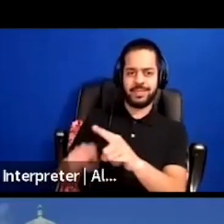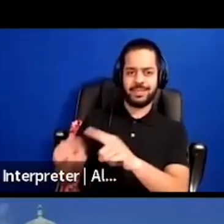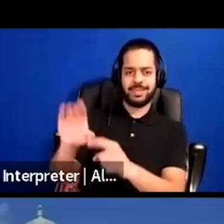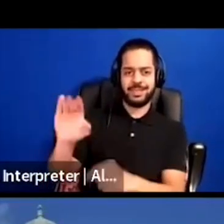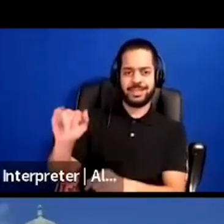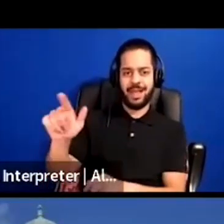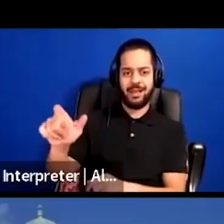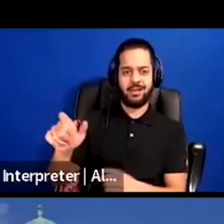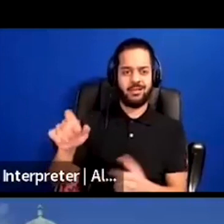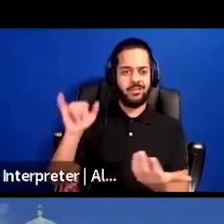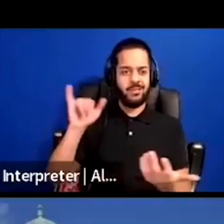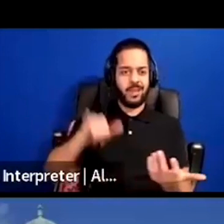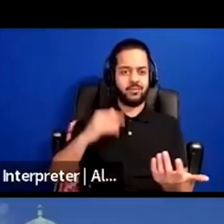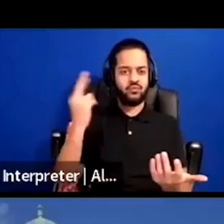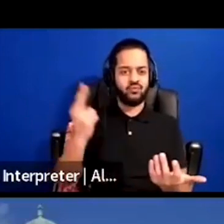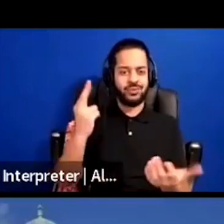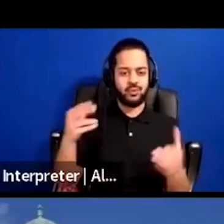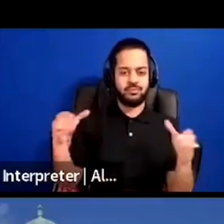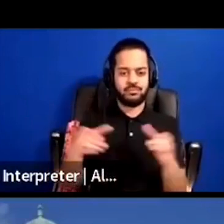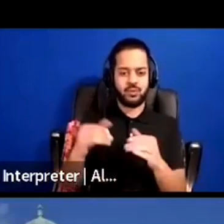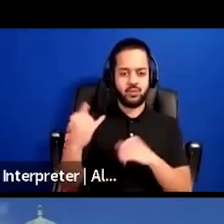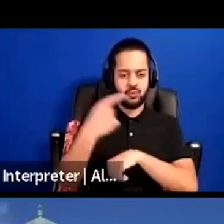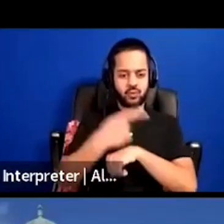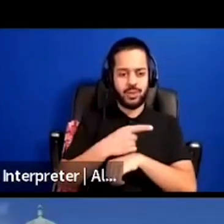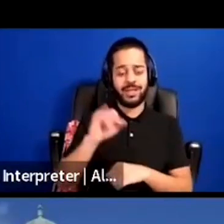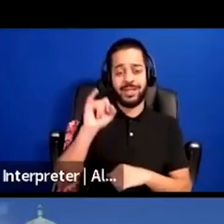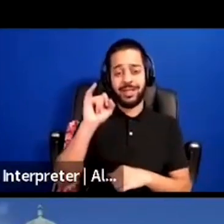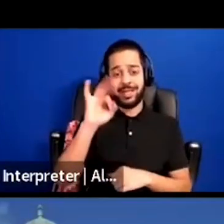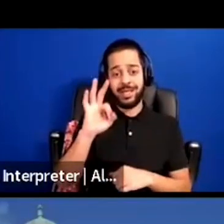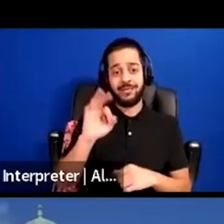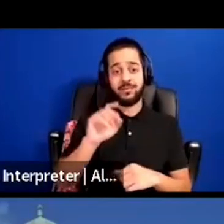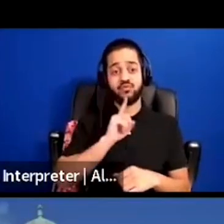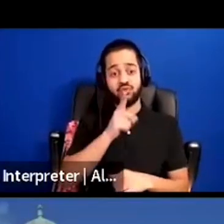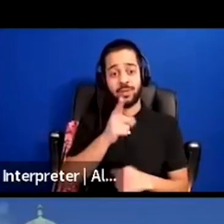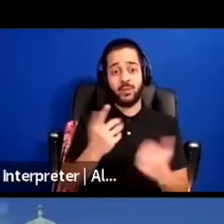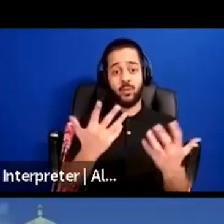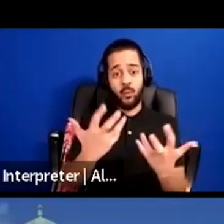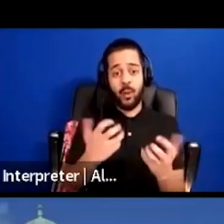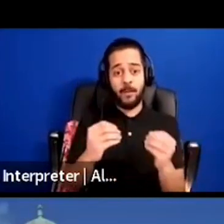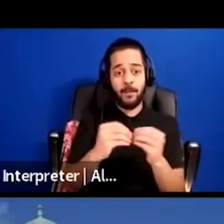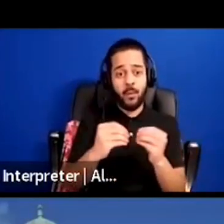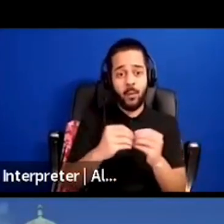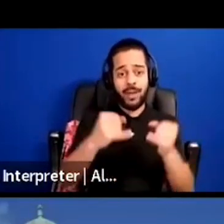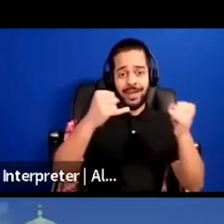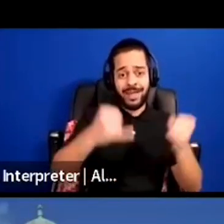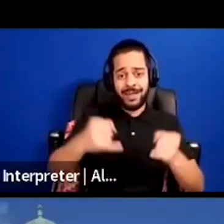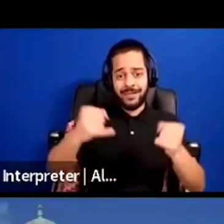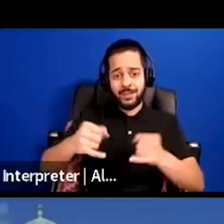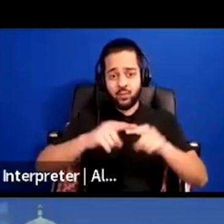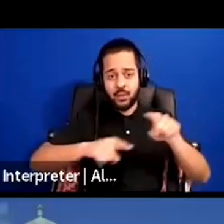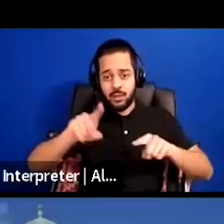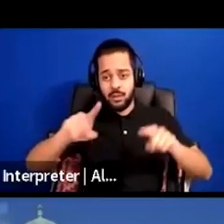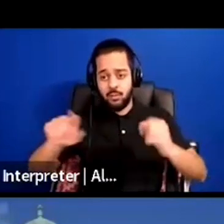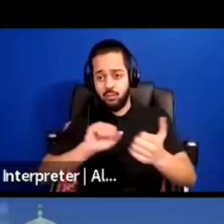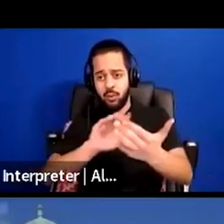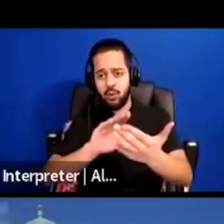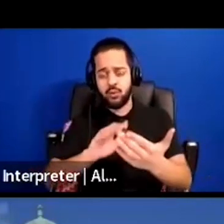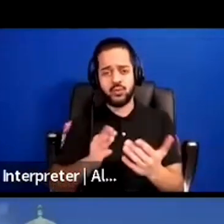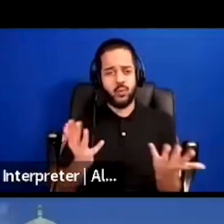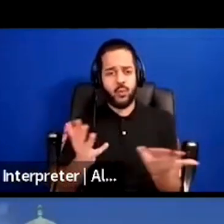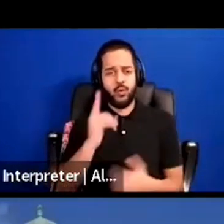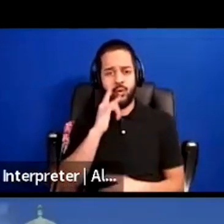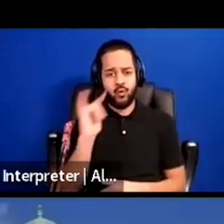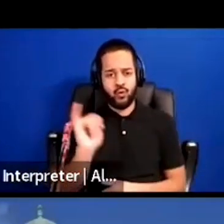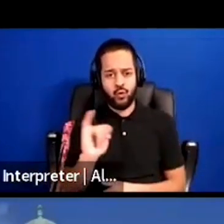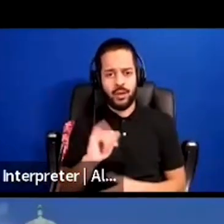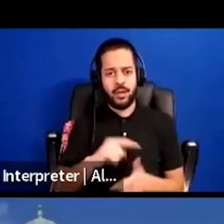say, if we really are trying to do something individualized, what does that look like? And then how do we solve for